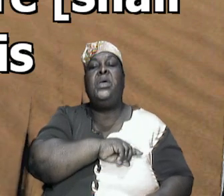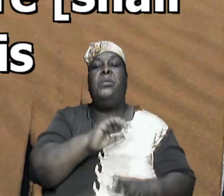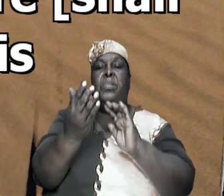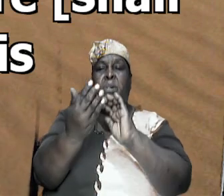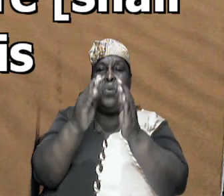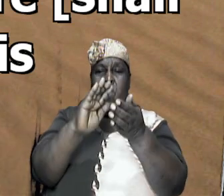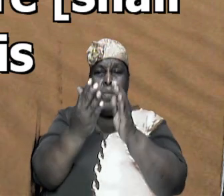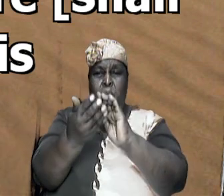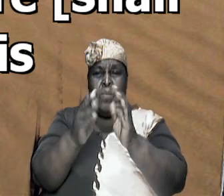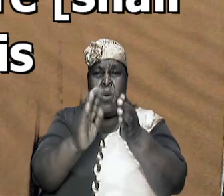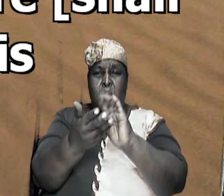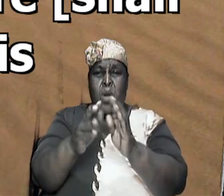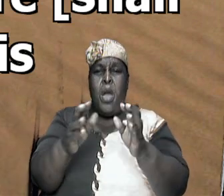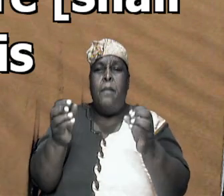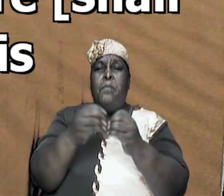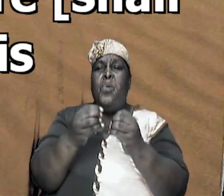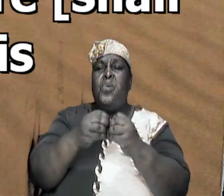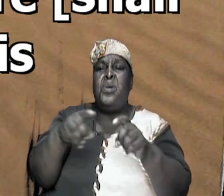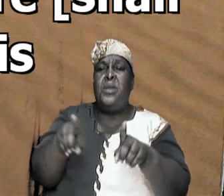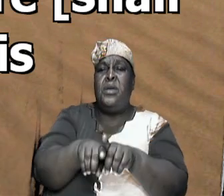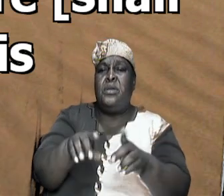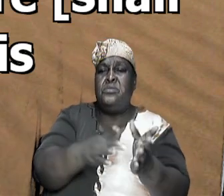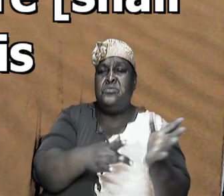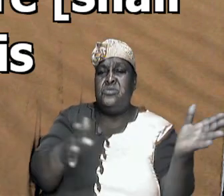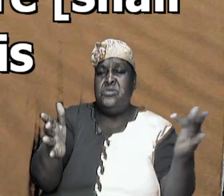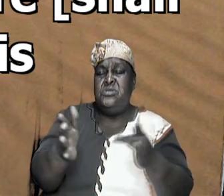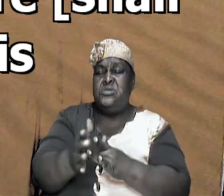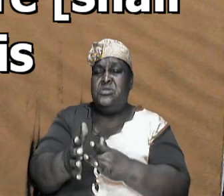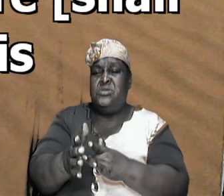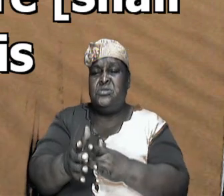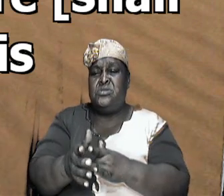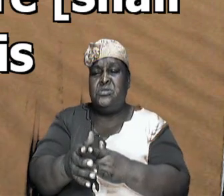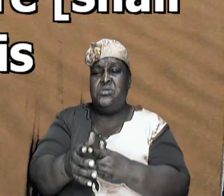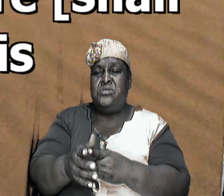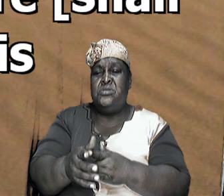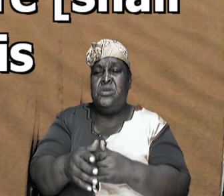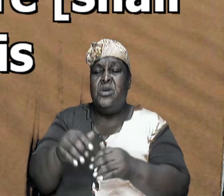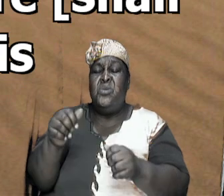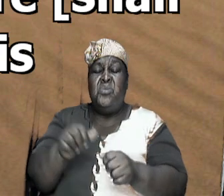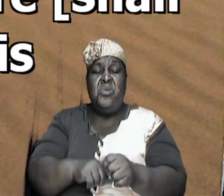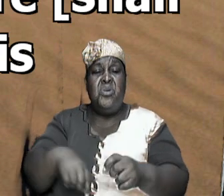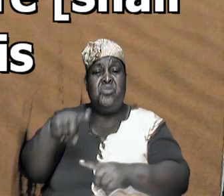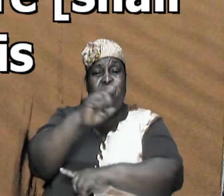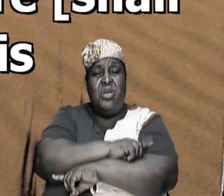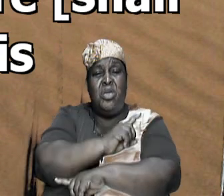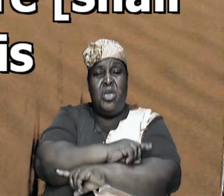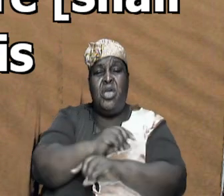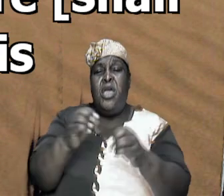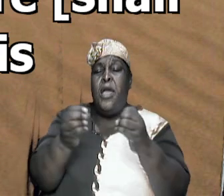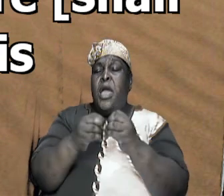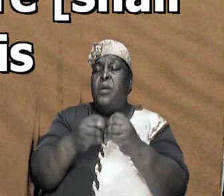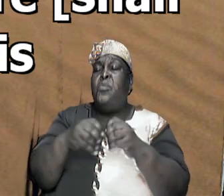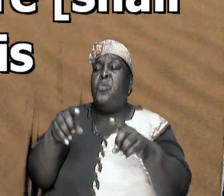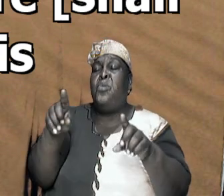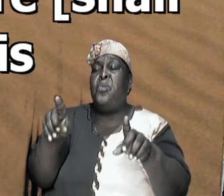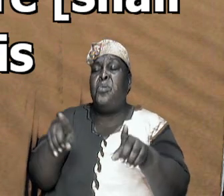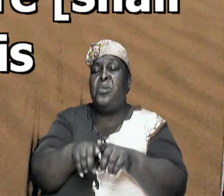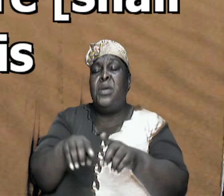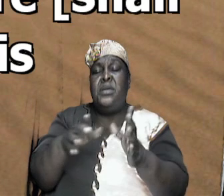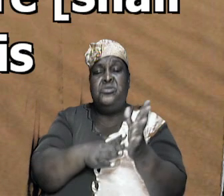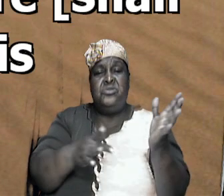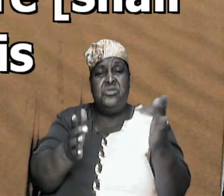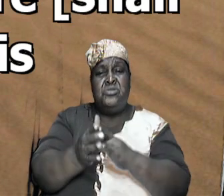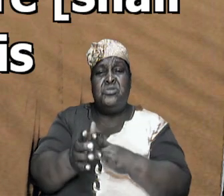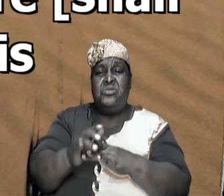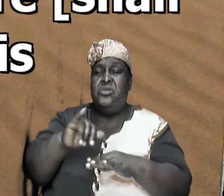bit more like Jesus. Each day we should become a little bit more like him. And we sing the